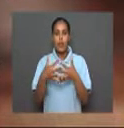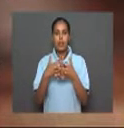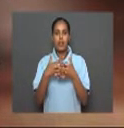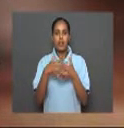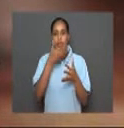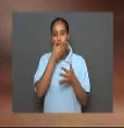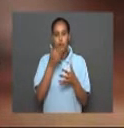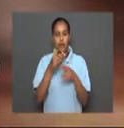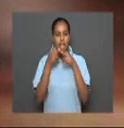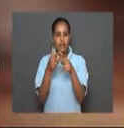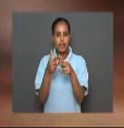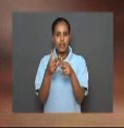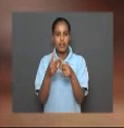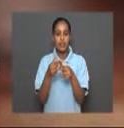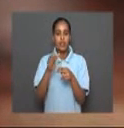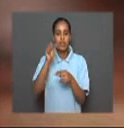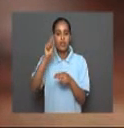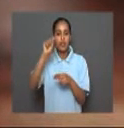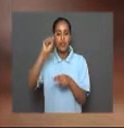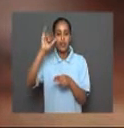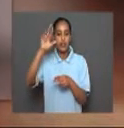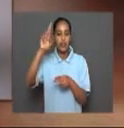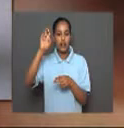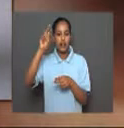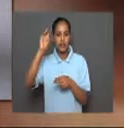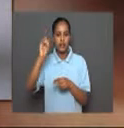is better known as styrofoam.